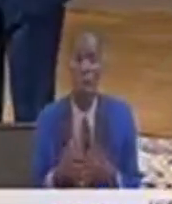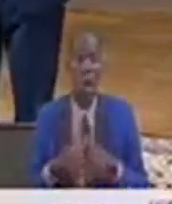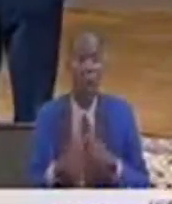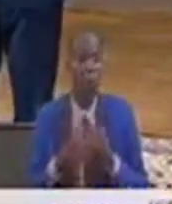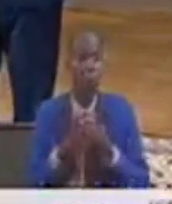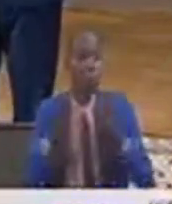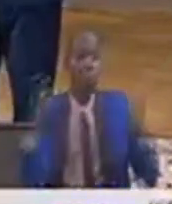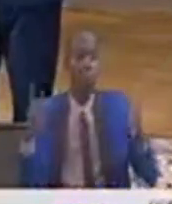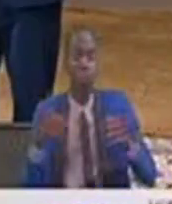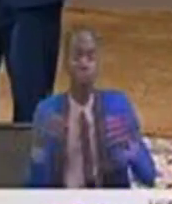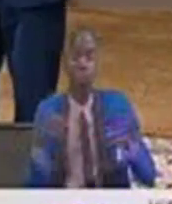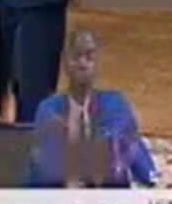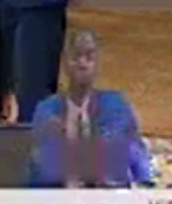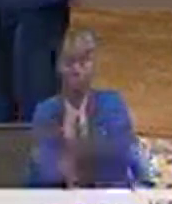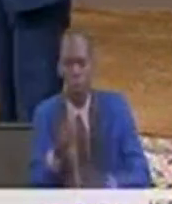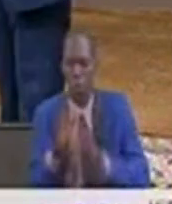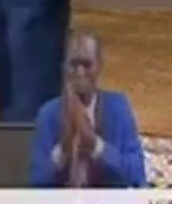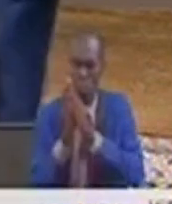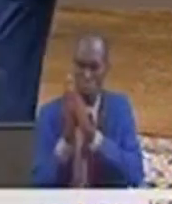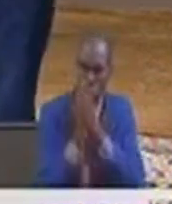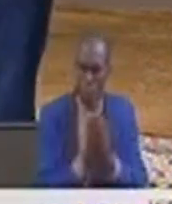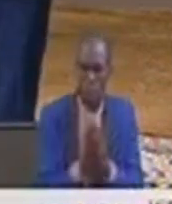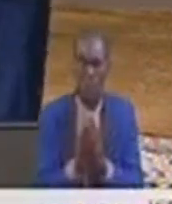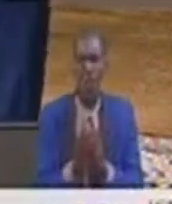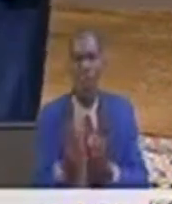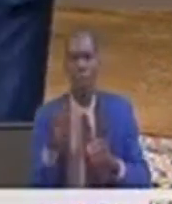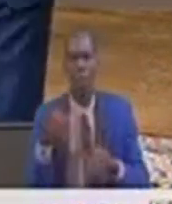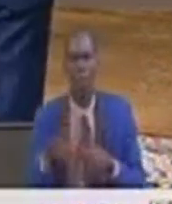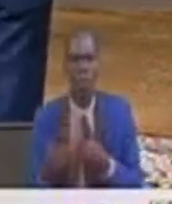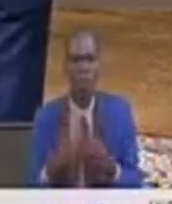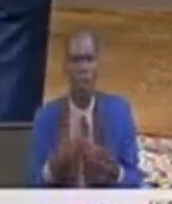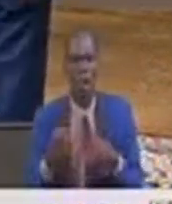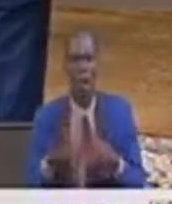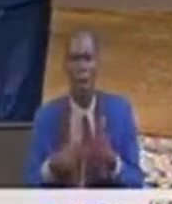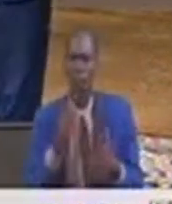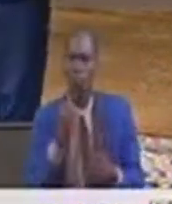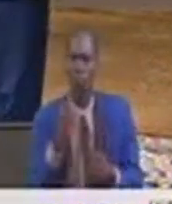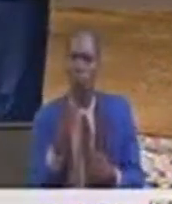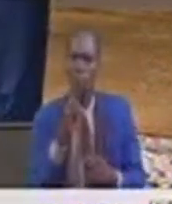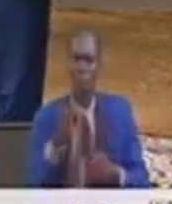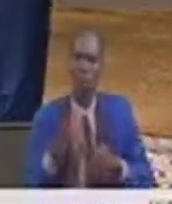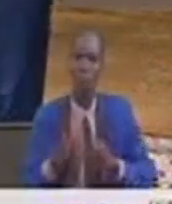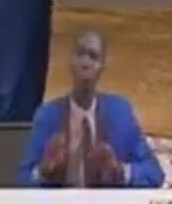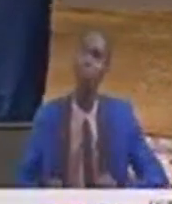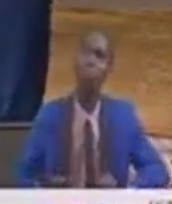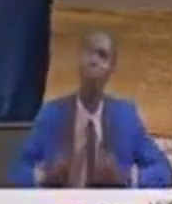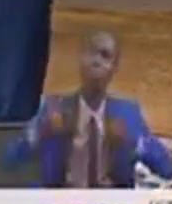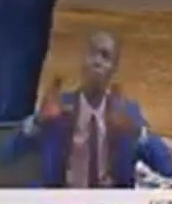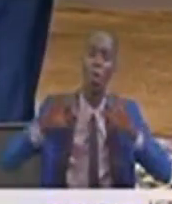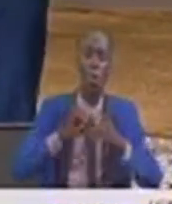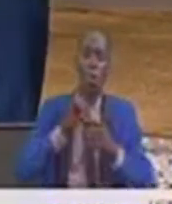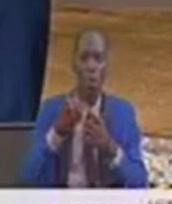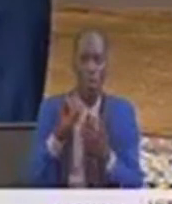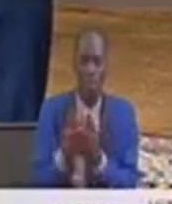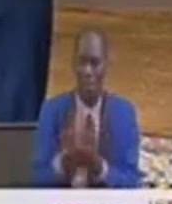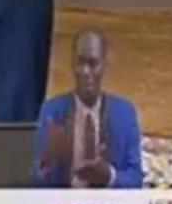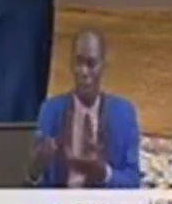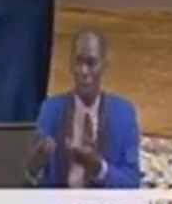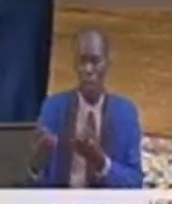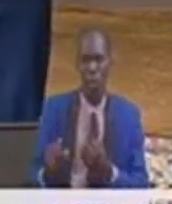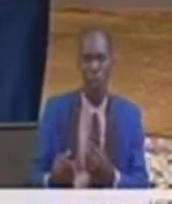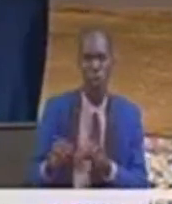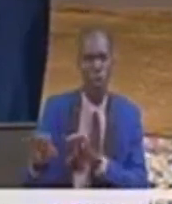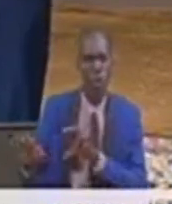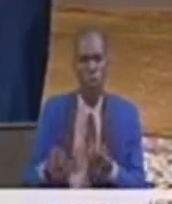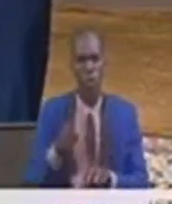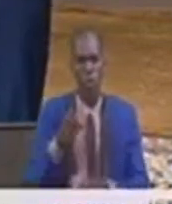matter how far you go in consecration, when that thing comes, do you ever say no? The people who